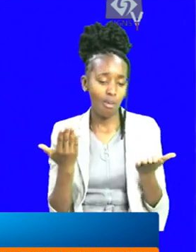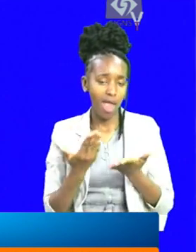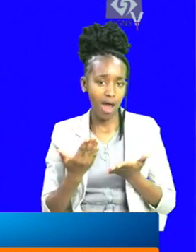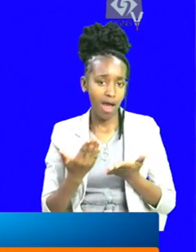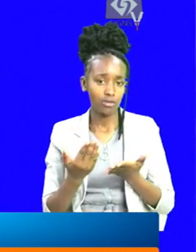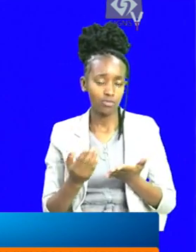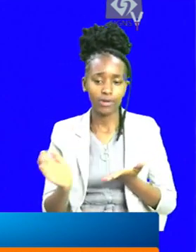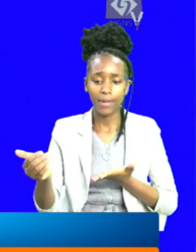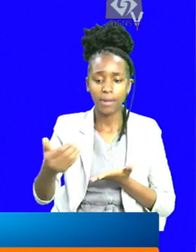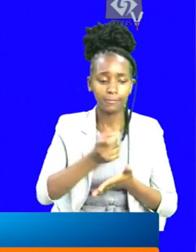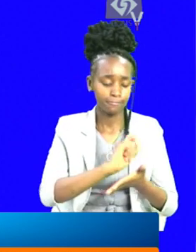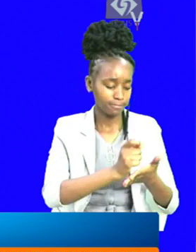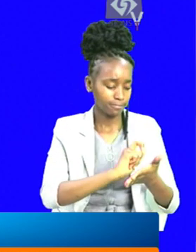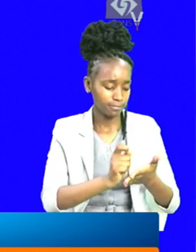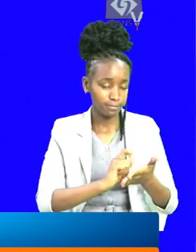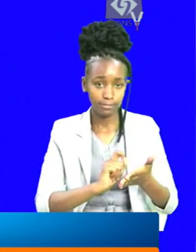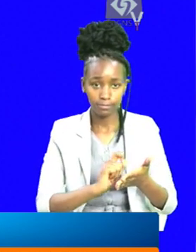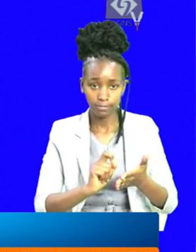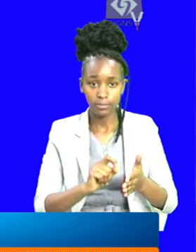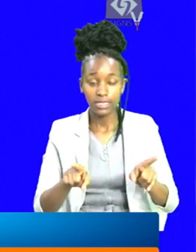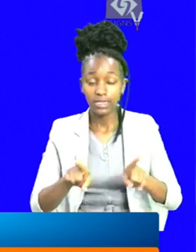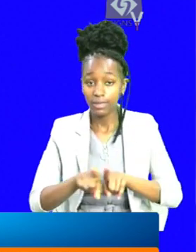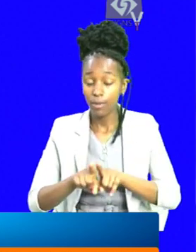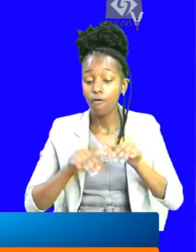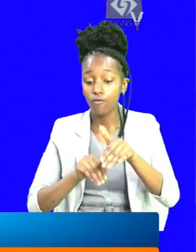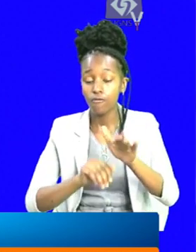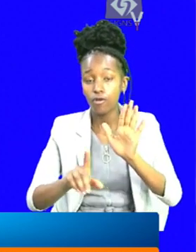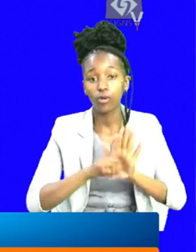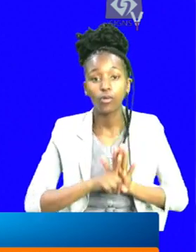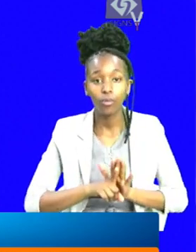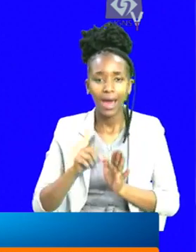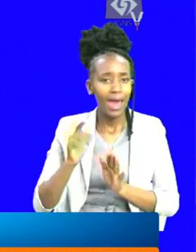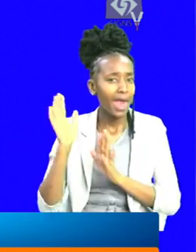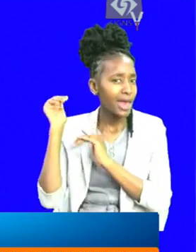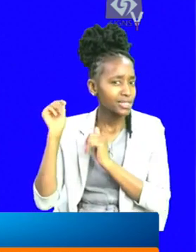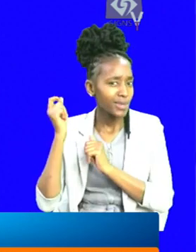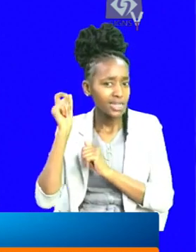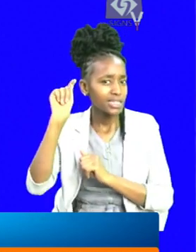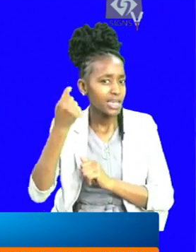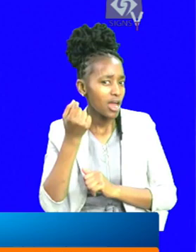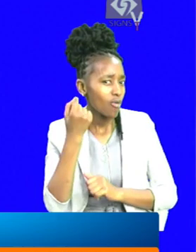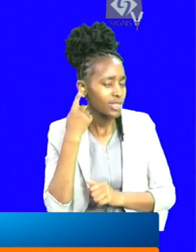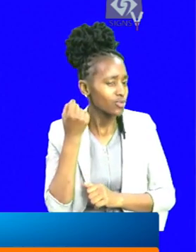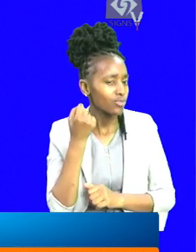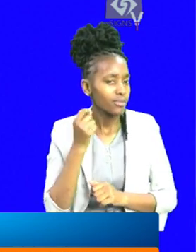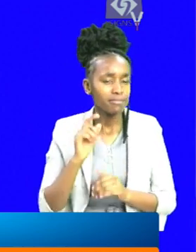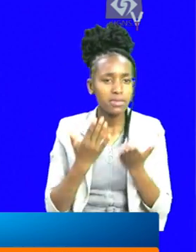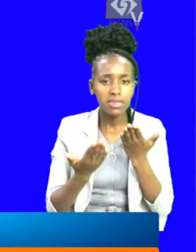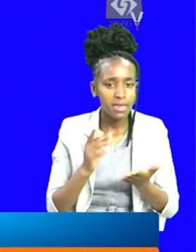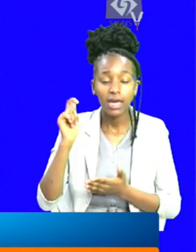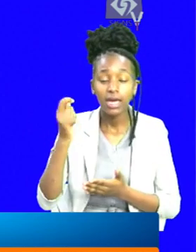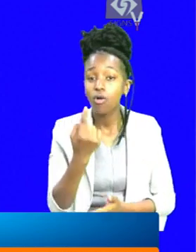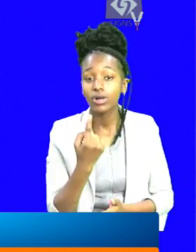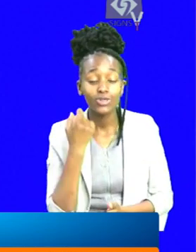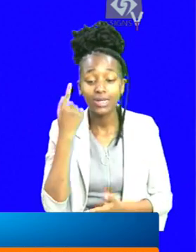we will take the signatures and the legality of the exercise. We don't expect them to understand.